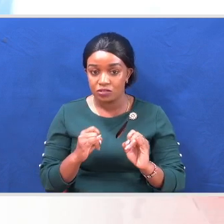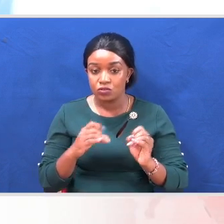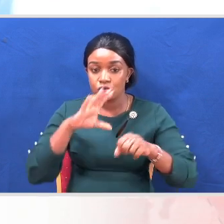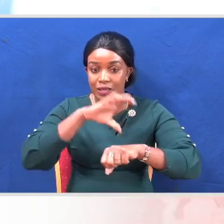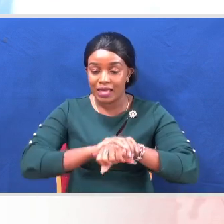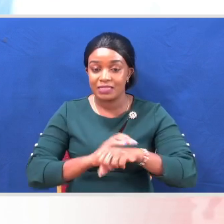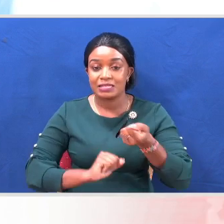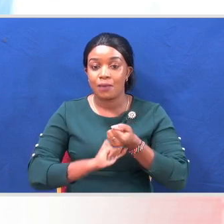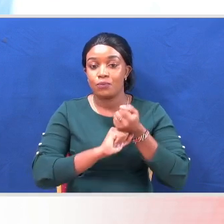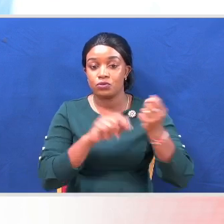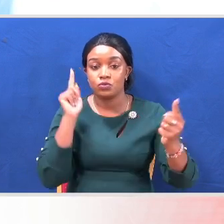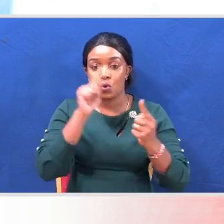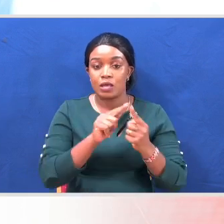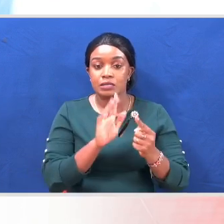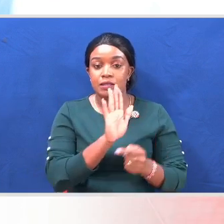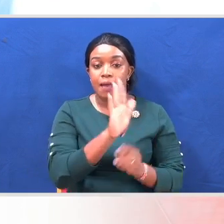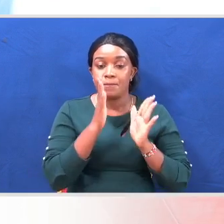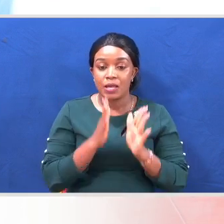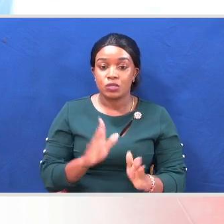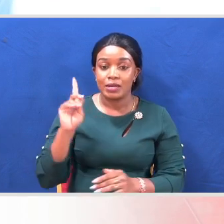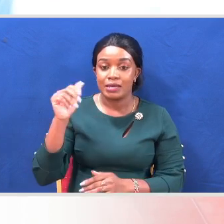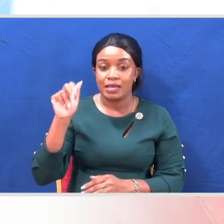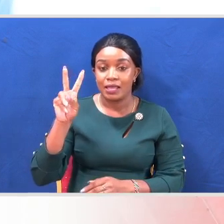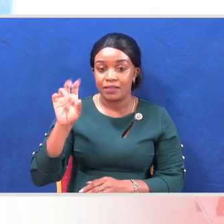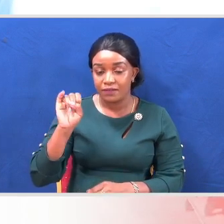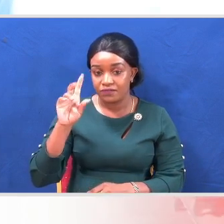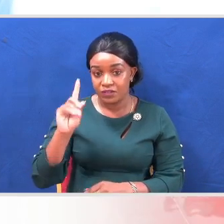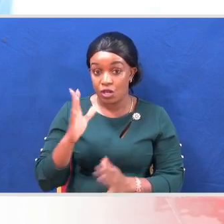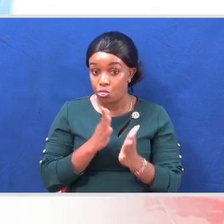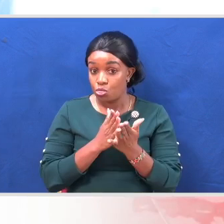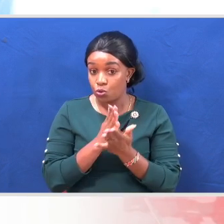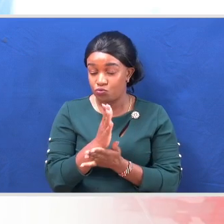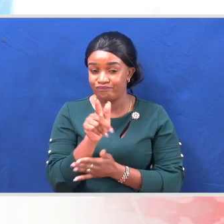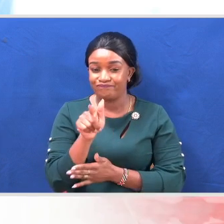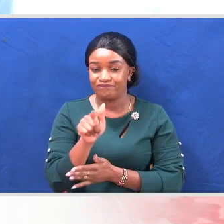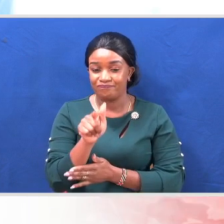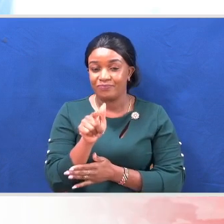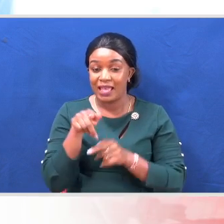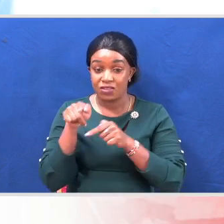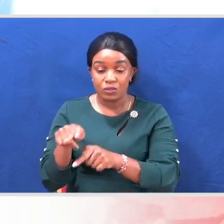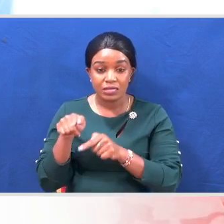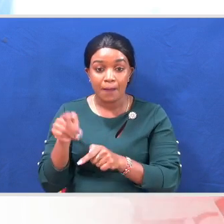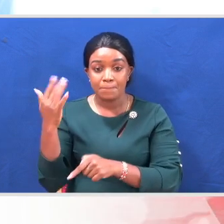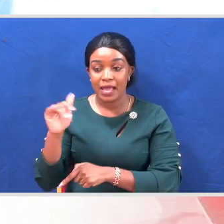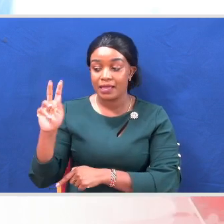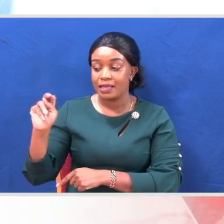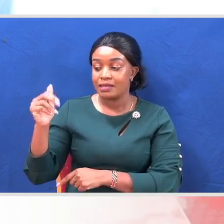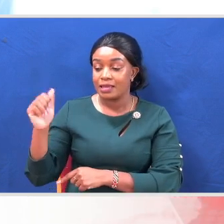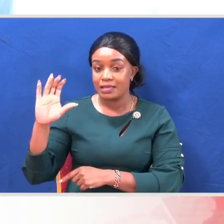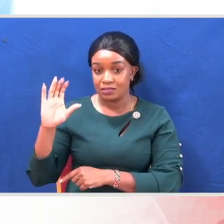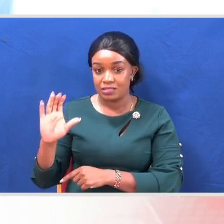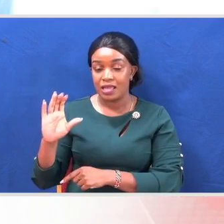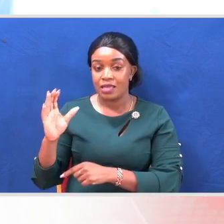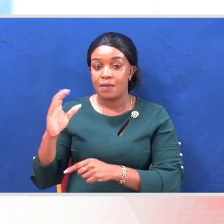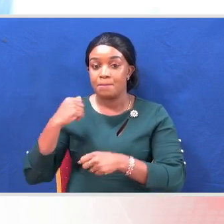their candidate David Were. It is those particular allegations by ANC were further reciprocated in